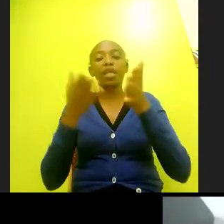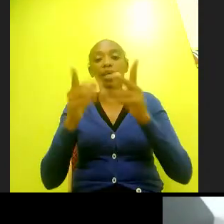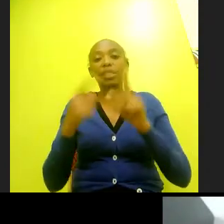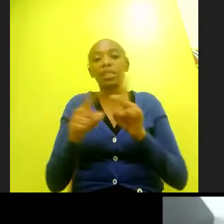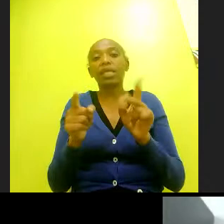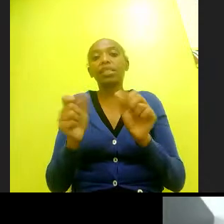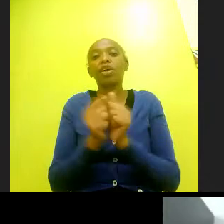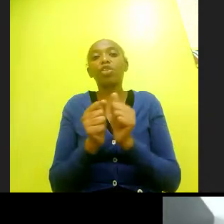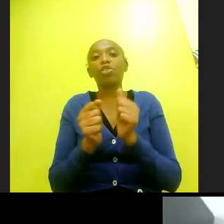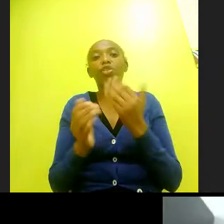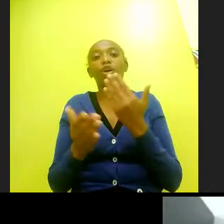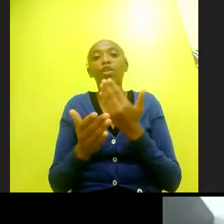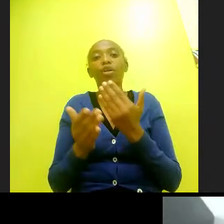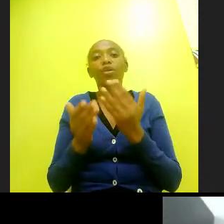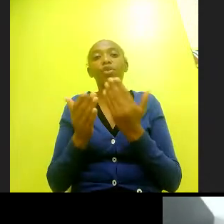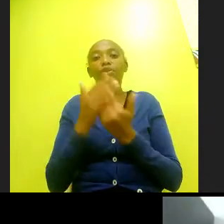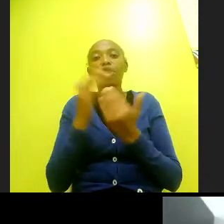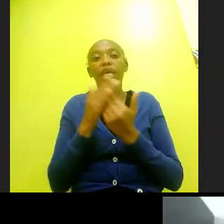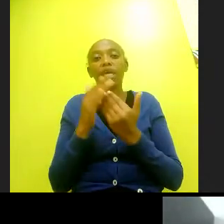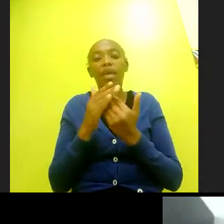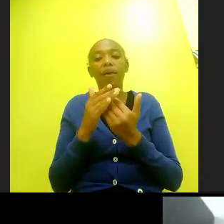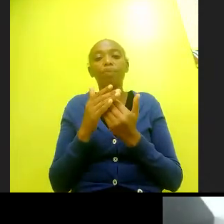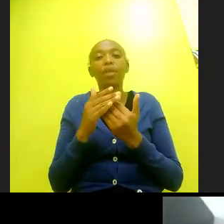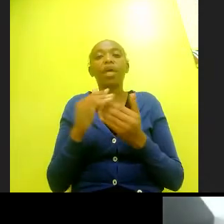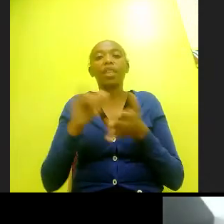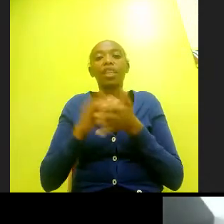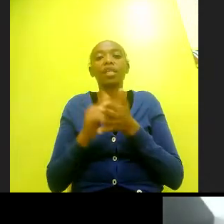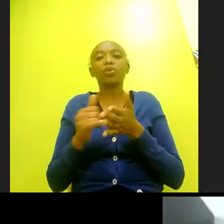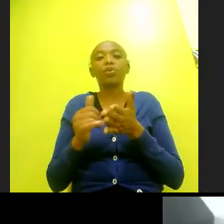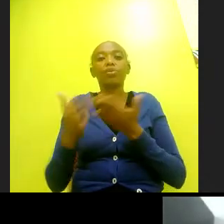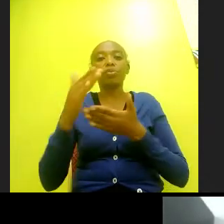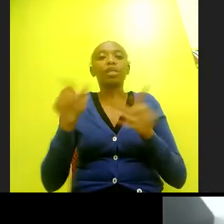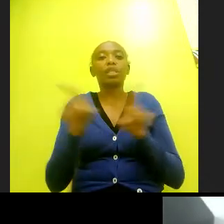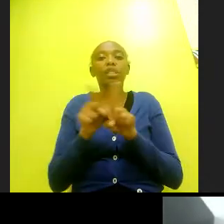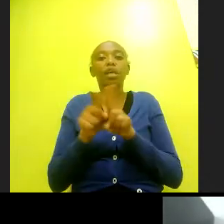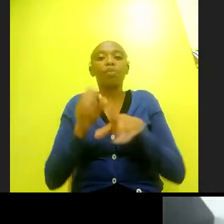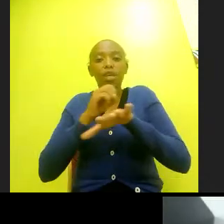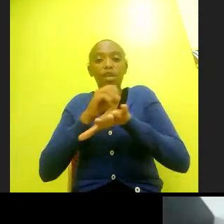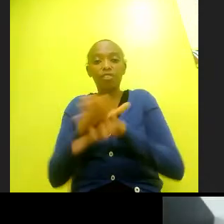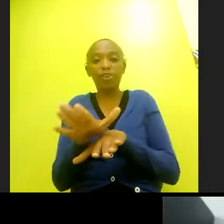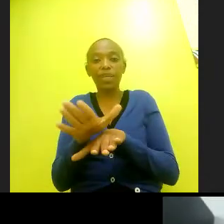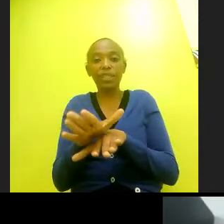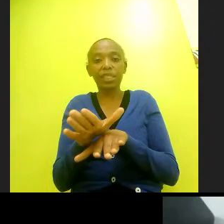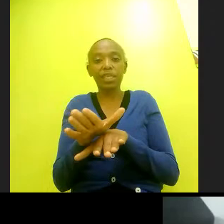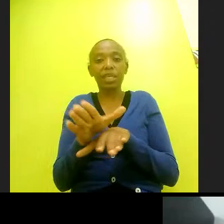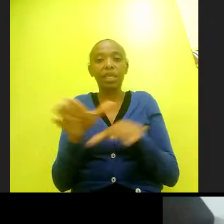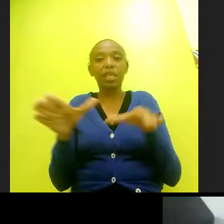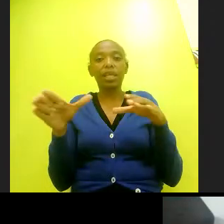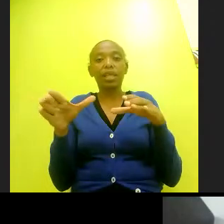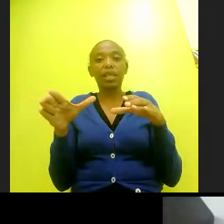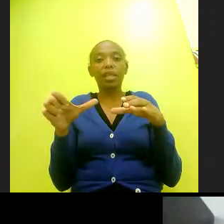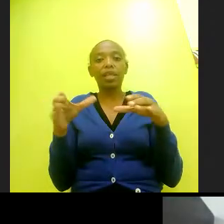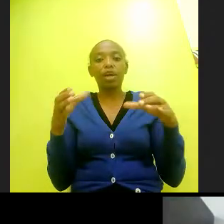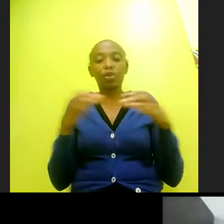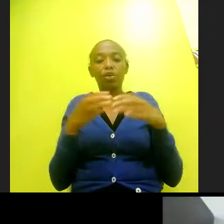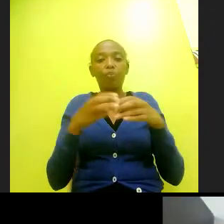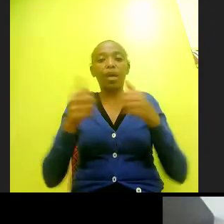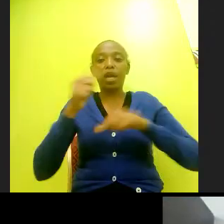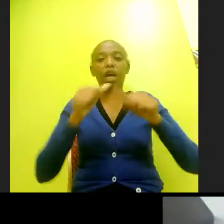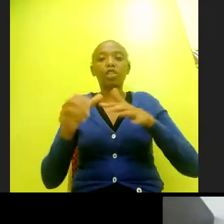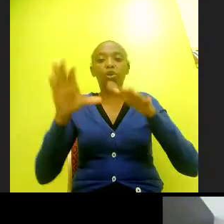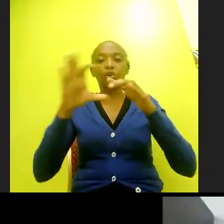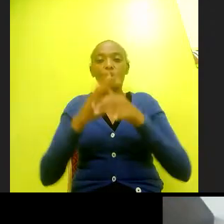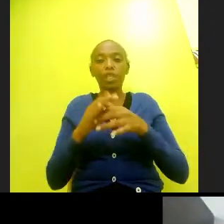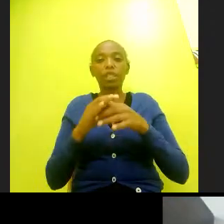manifesto that the CESO leaders put together that influenced the care, the blueprint of the Action Coalition and